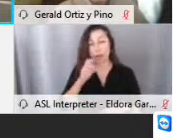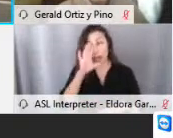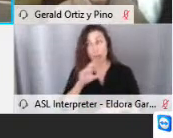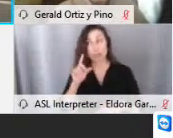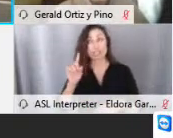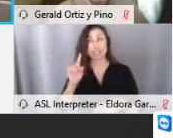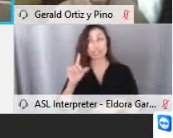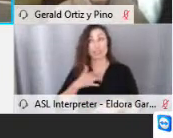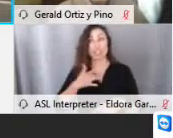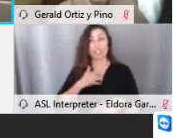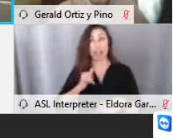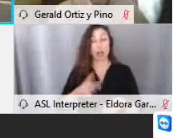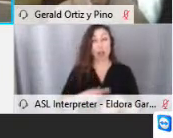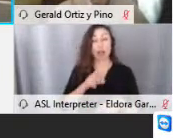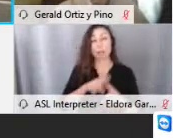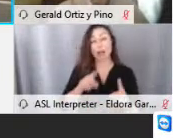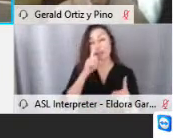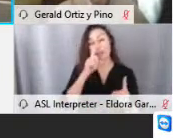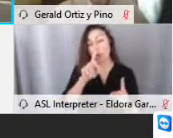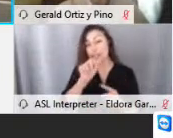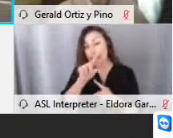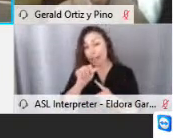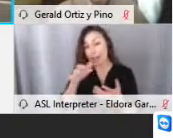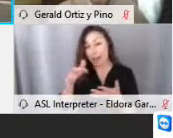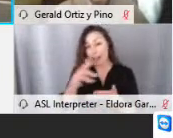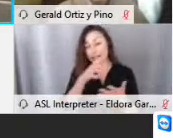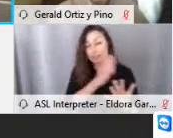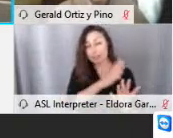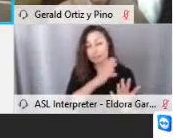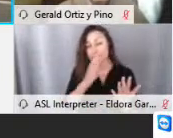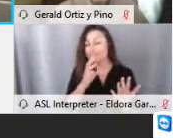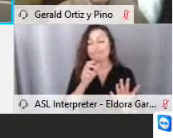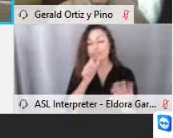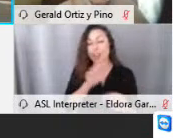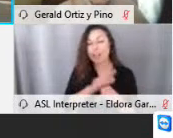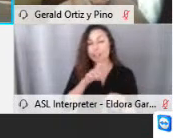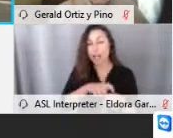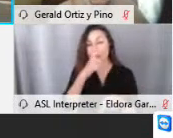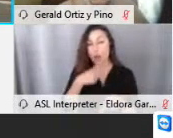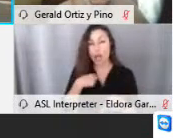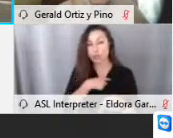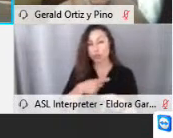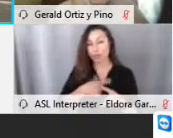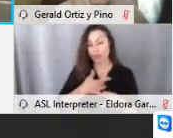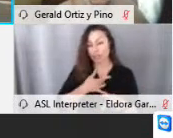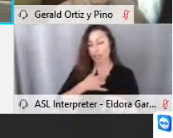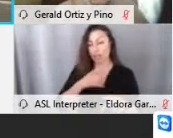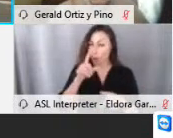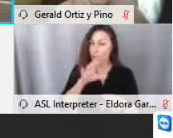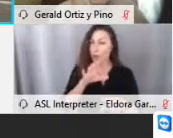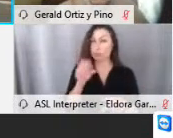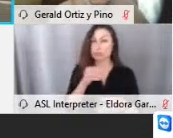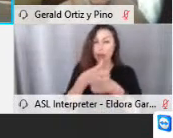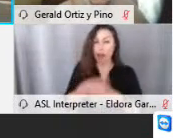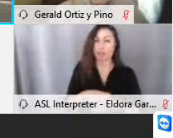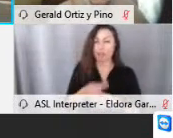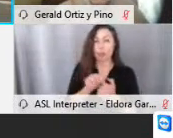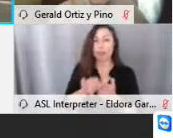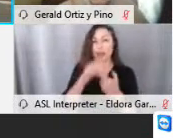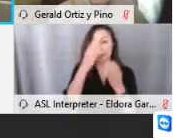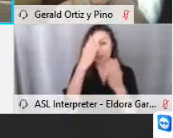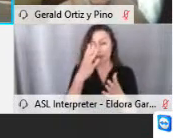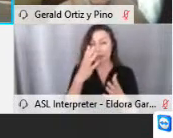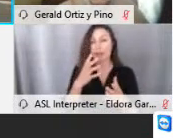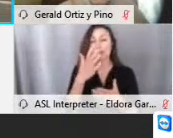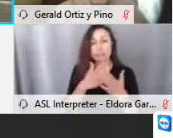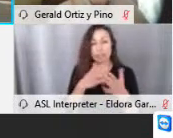long to many of us, but in terms of data, it is not enough time for us to feel confident in the data that we're looking at.